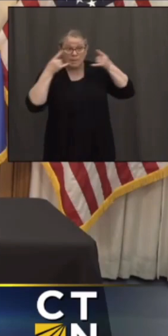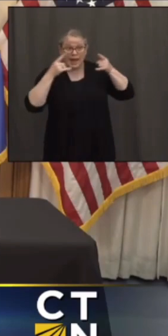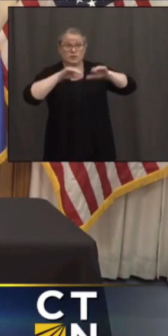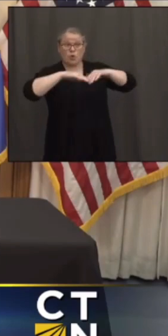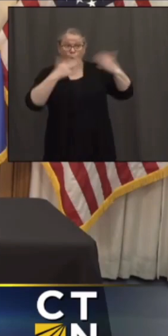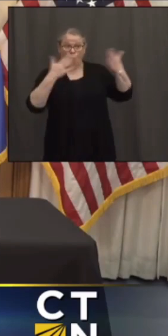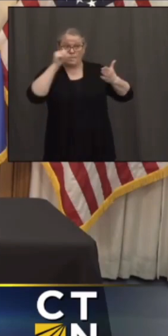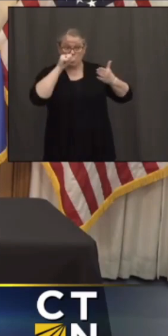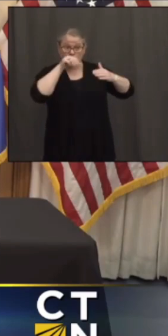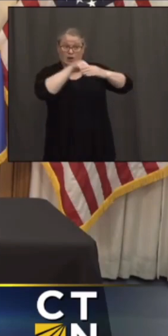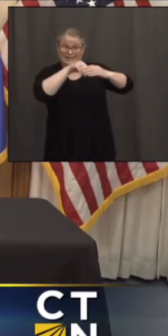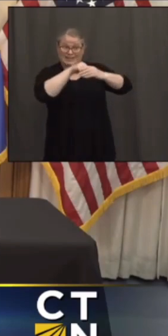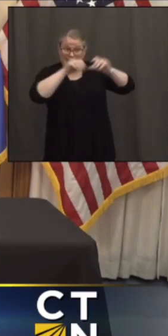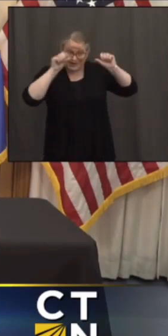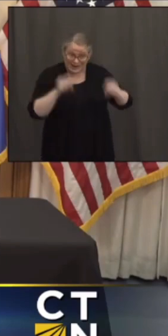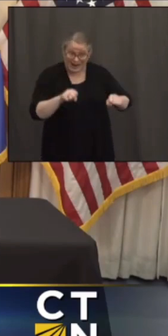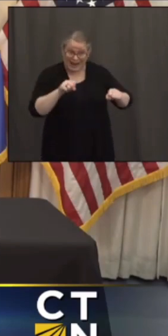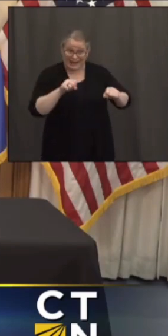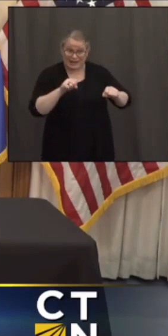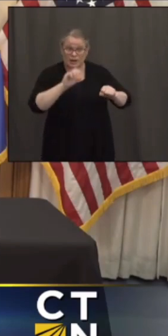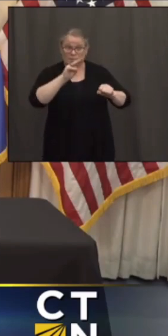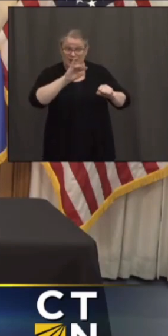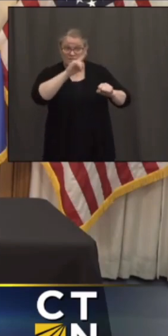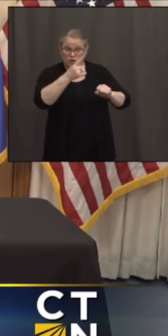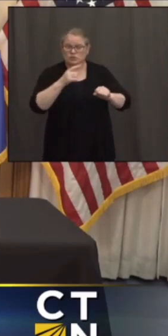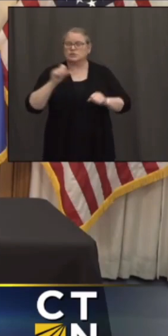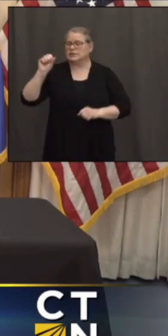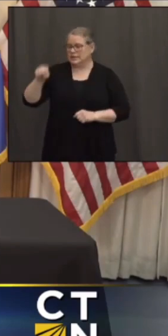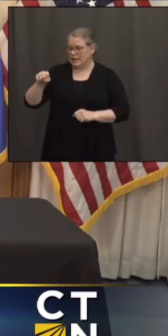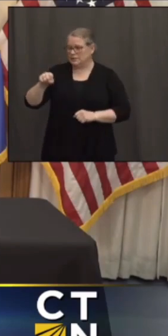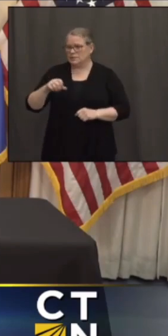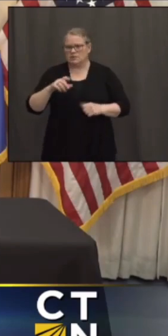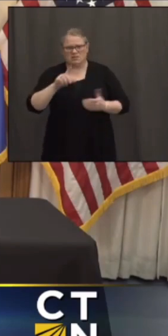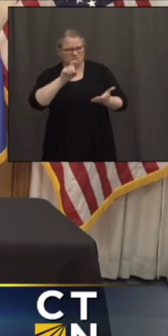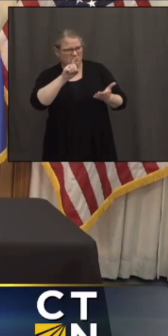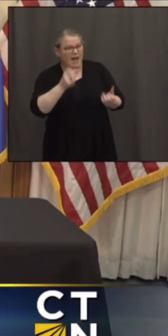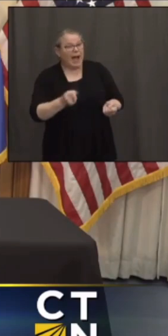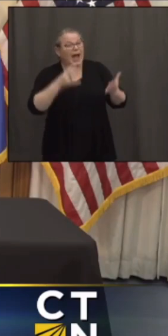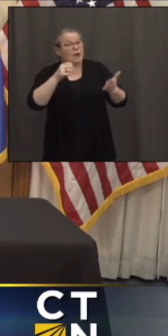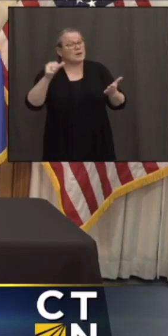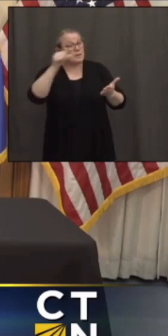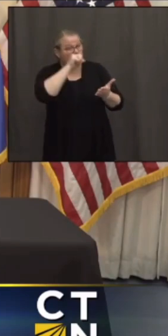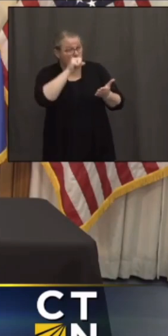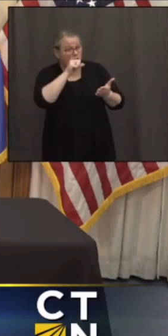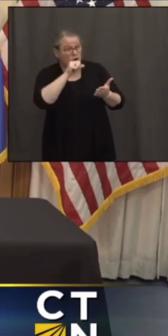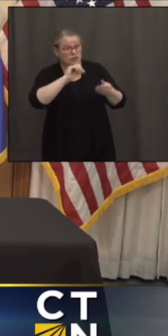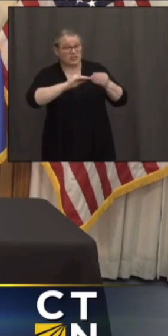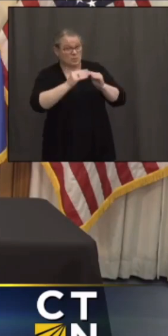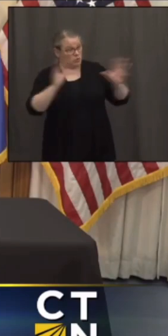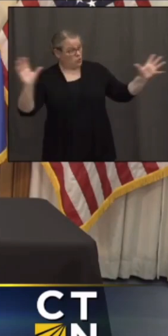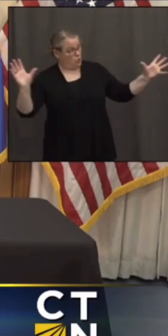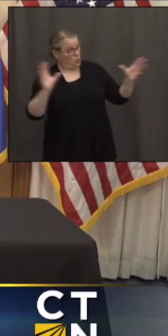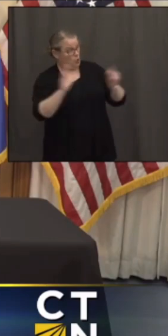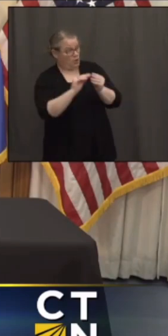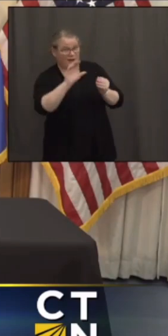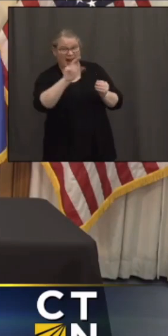Correct. Okay, perfect. Does anyone have any idea how many bars this is going to impact and or open up?